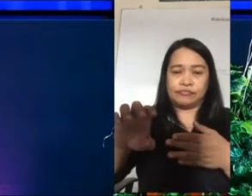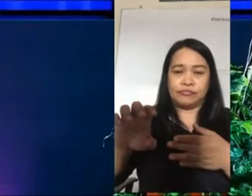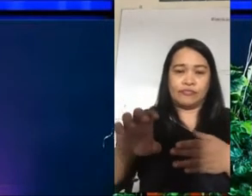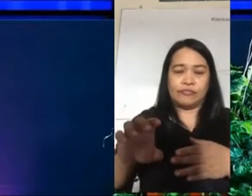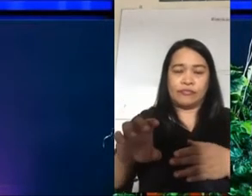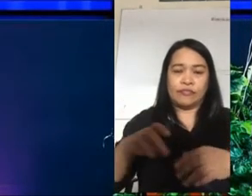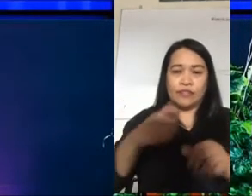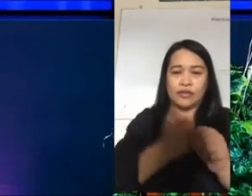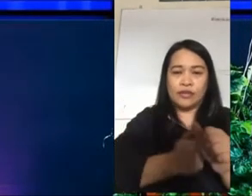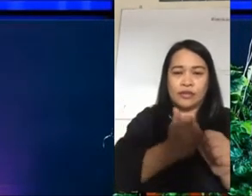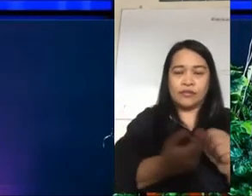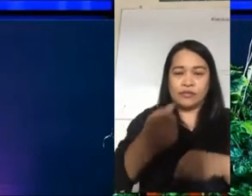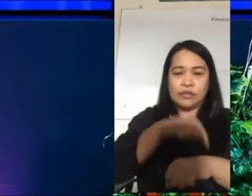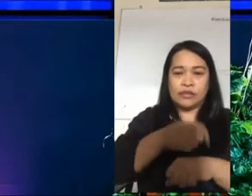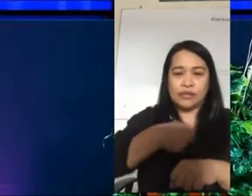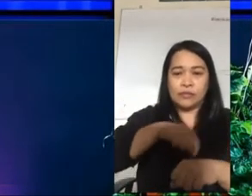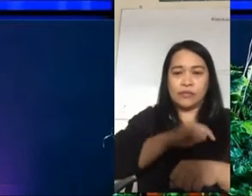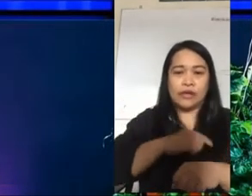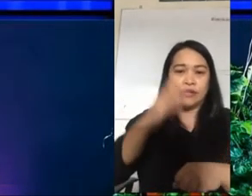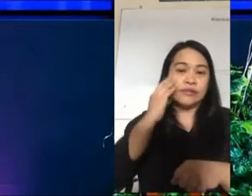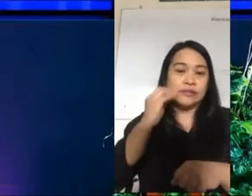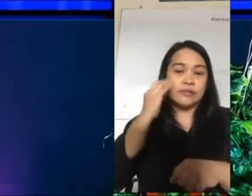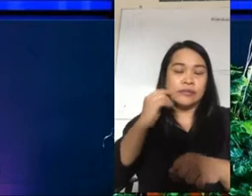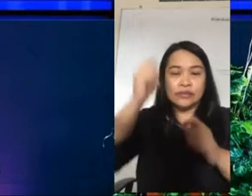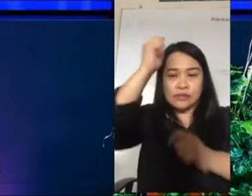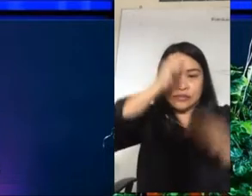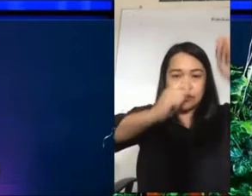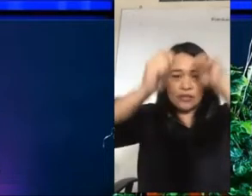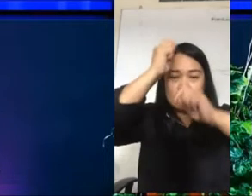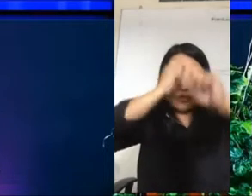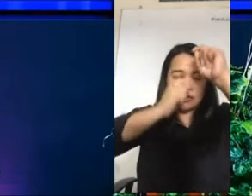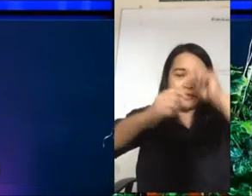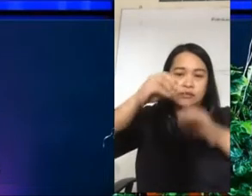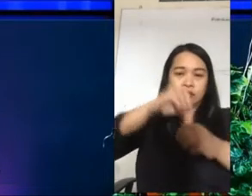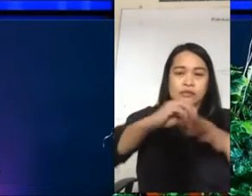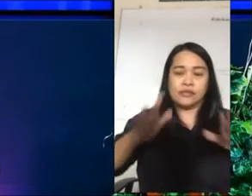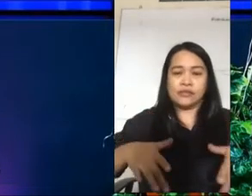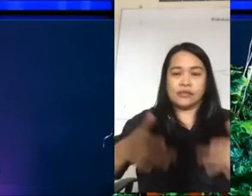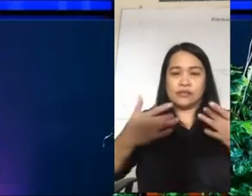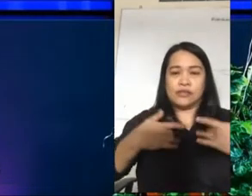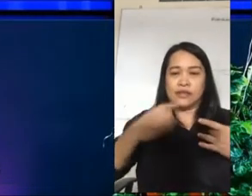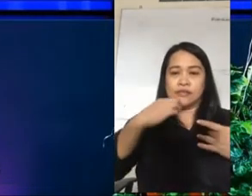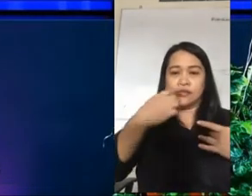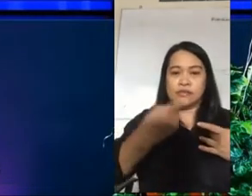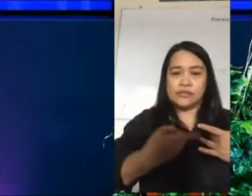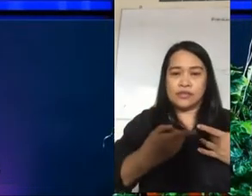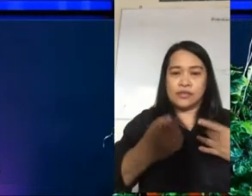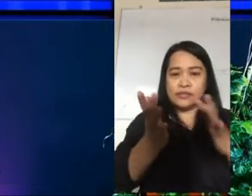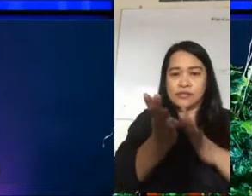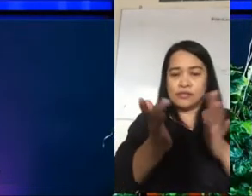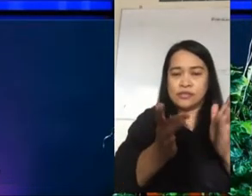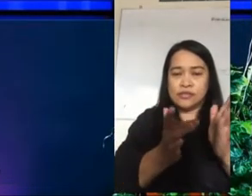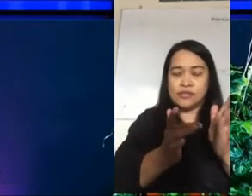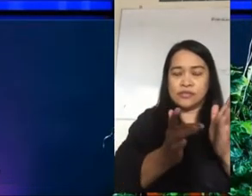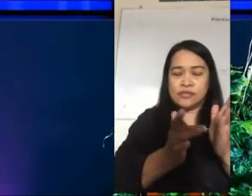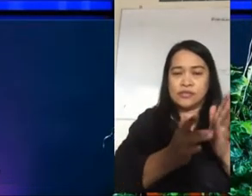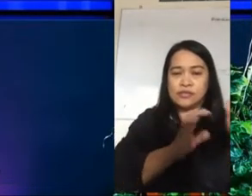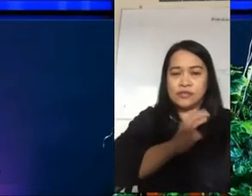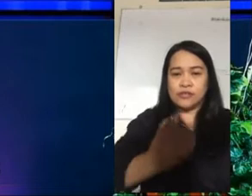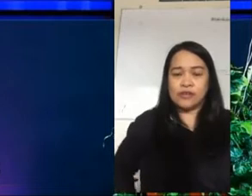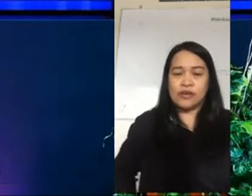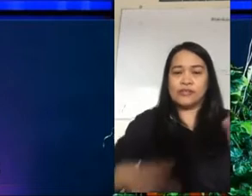we are facing trials in life. Hebrews 13:8 says, Jesus Christ is the same